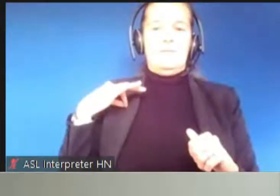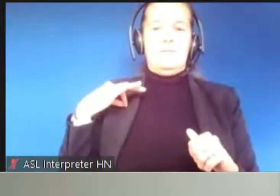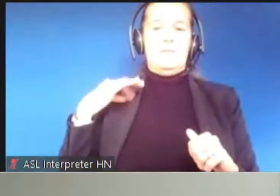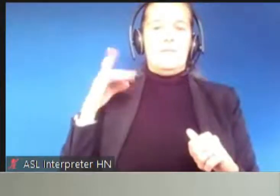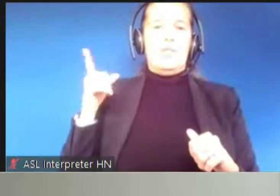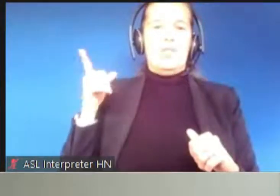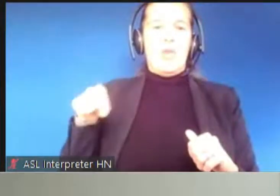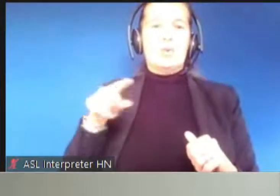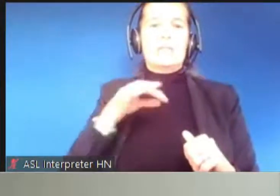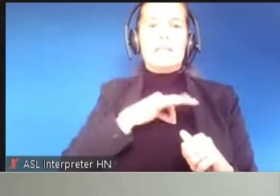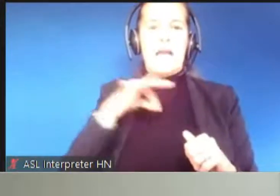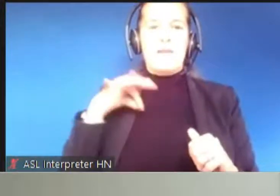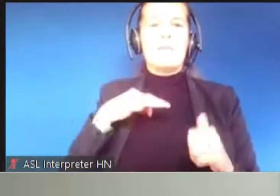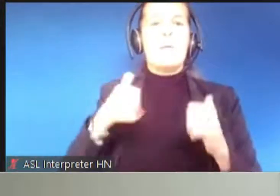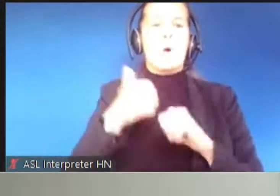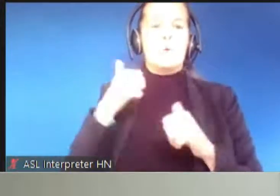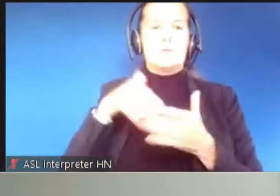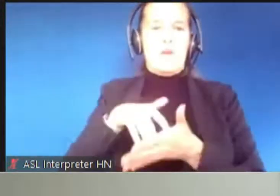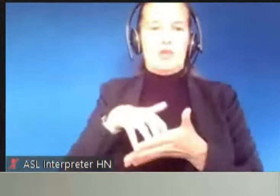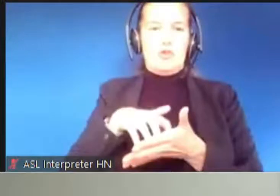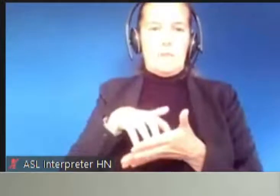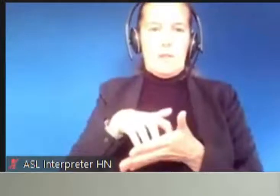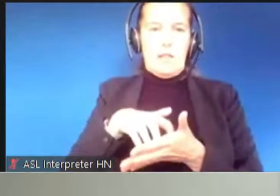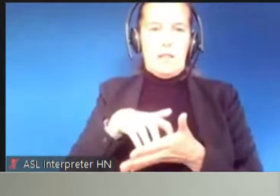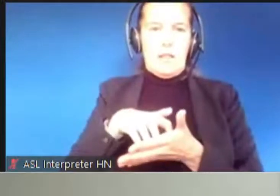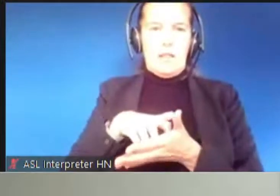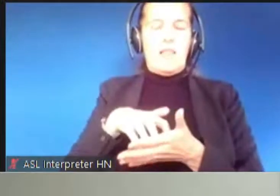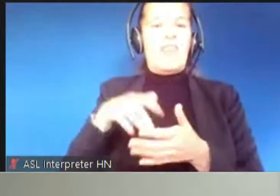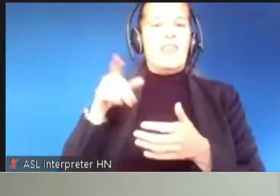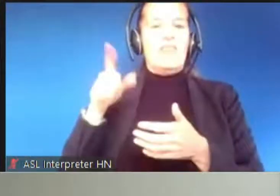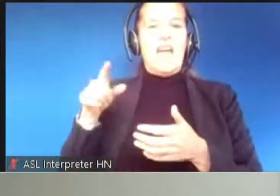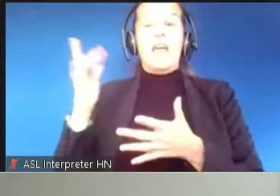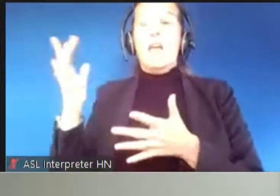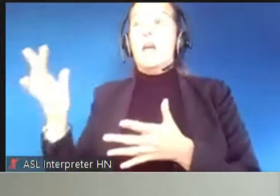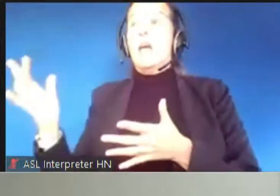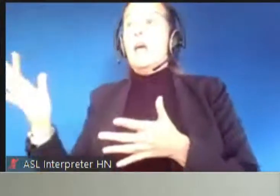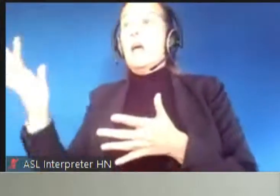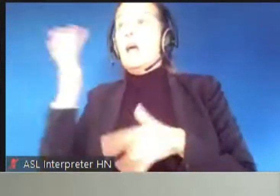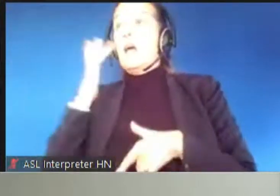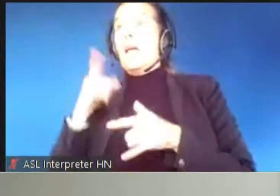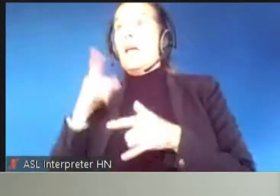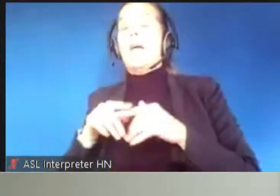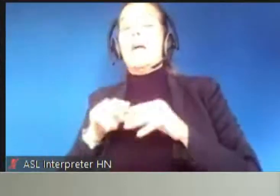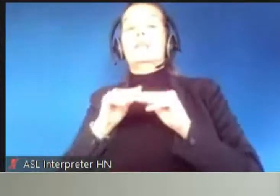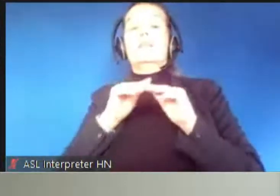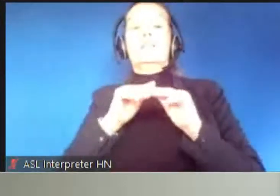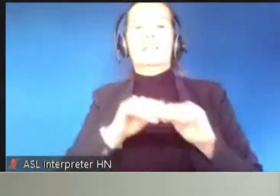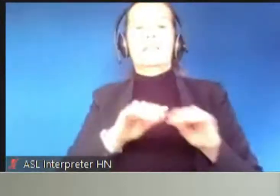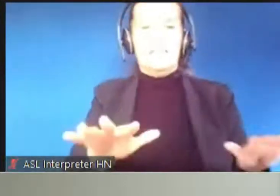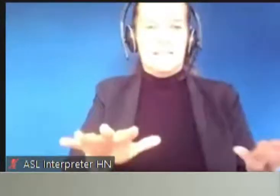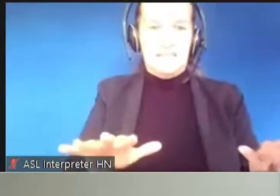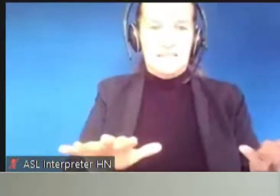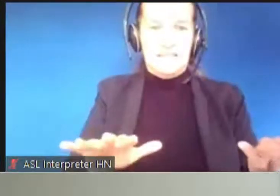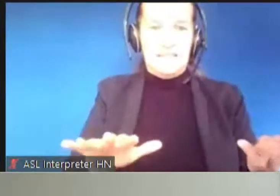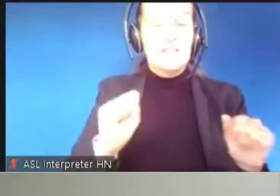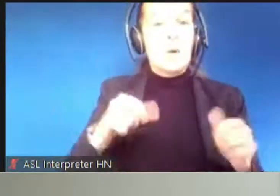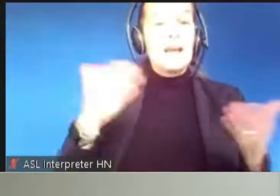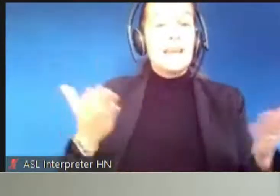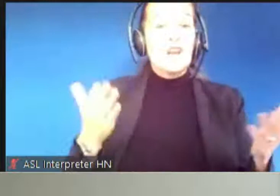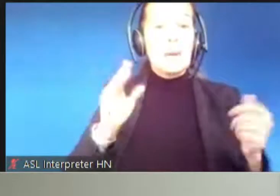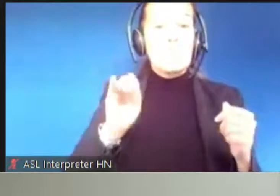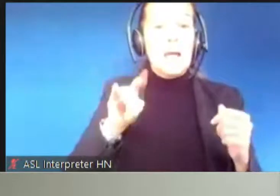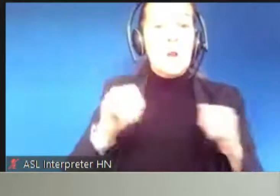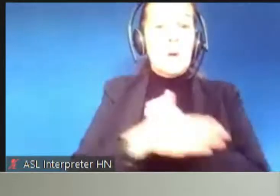are the most vulnerable, and they transmit the infections the most. So in our county, we prioritize